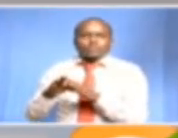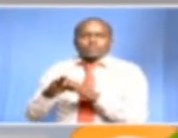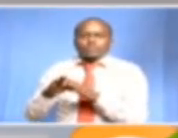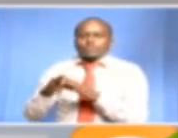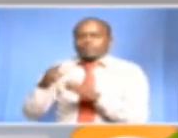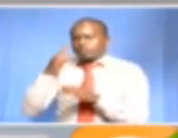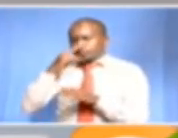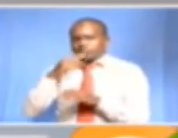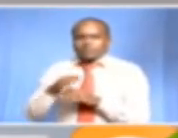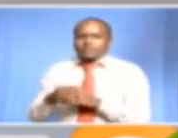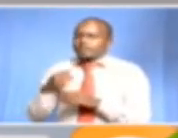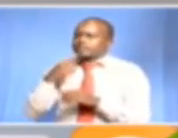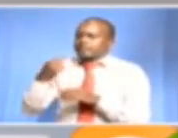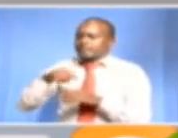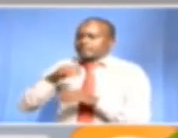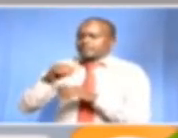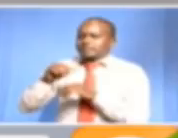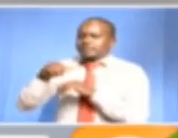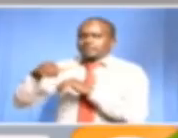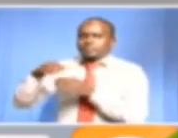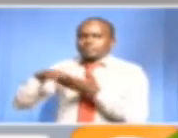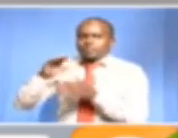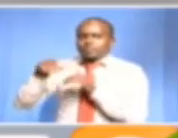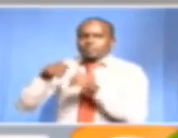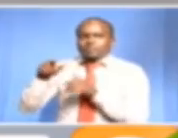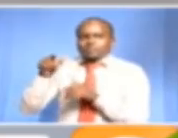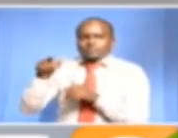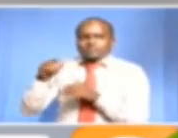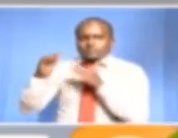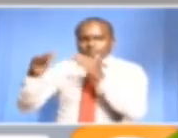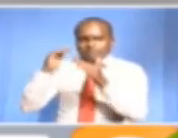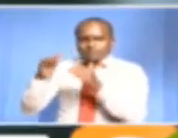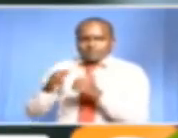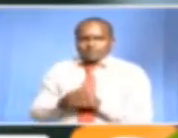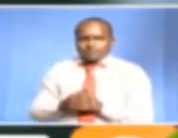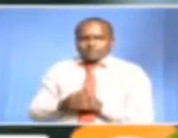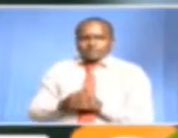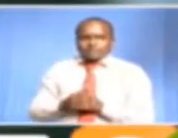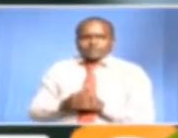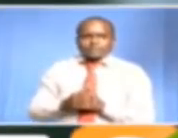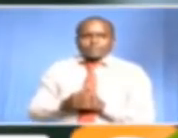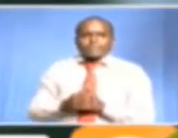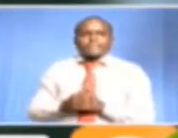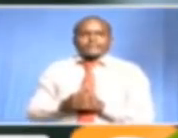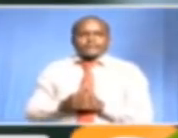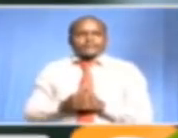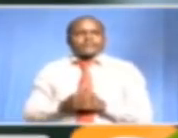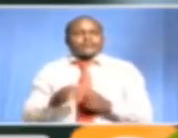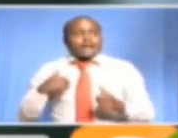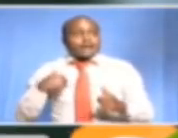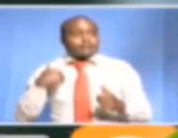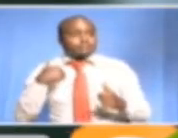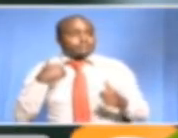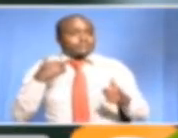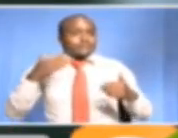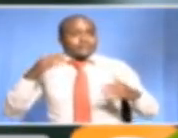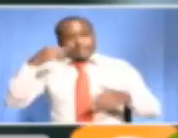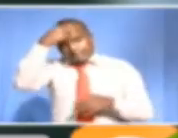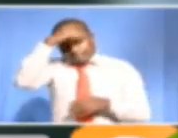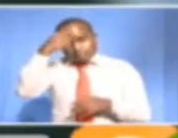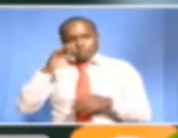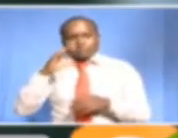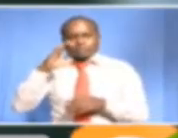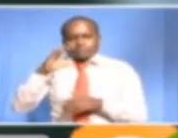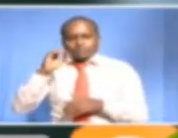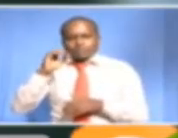that experience before we get more into your story. Yeah, Columbia, and I'm happy that I went to Columbia. I am actually a graduate of Columbia. Yeah.